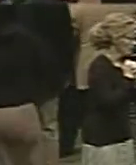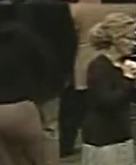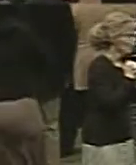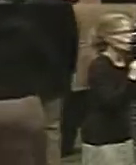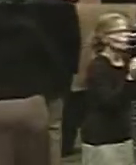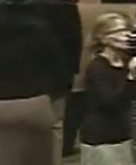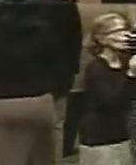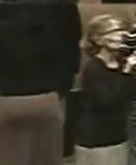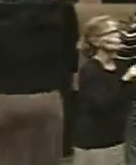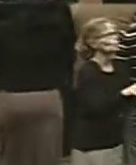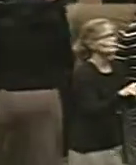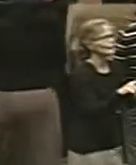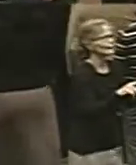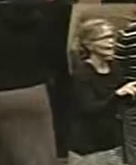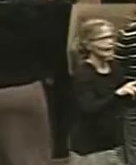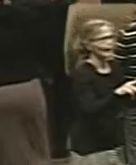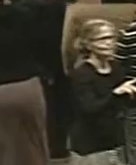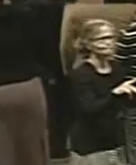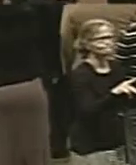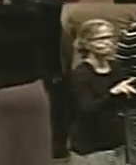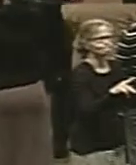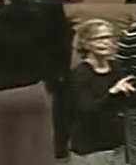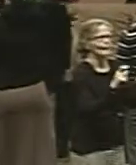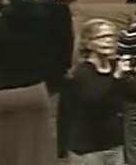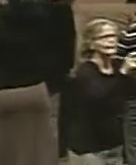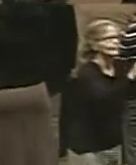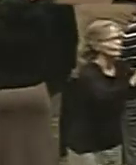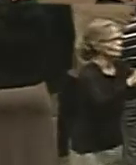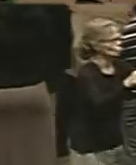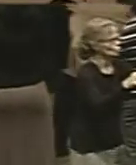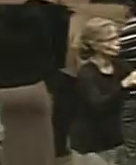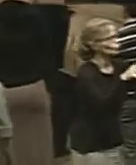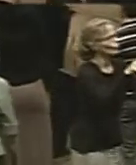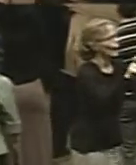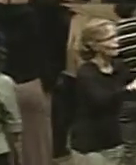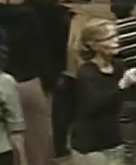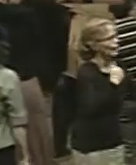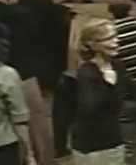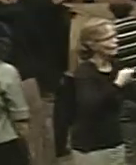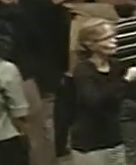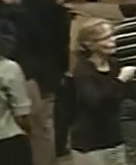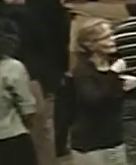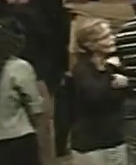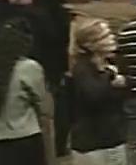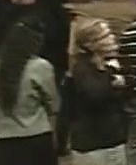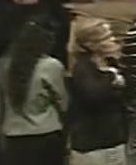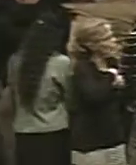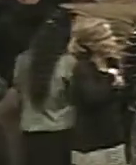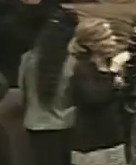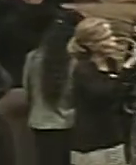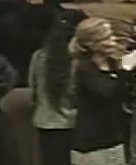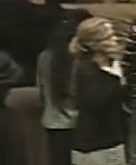you. You got to get it from the inside. Say from the inside. Say from the inside.